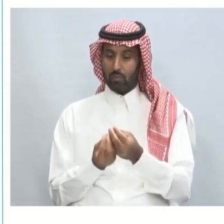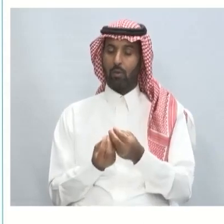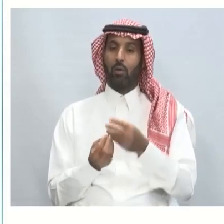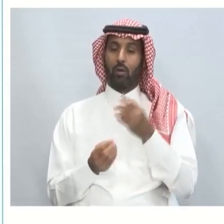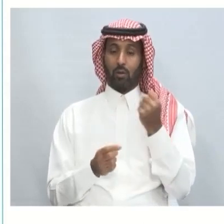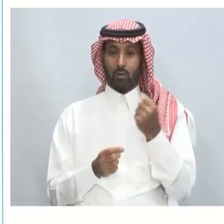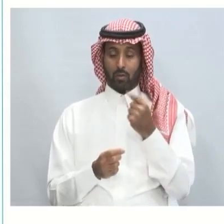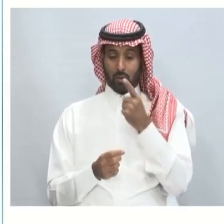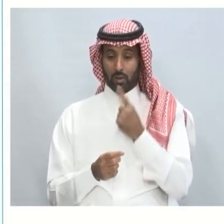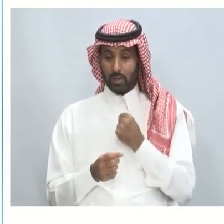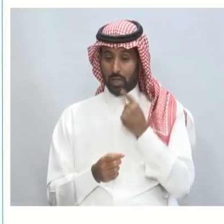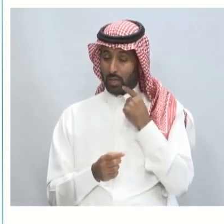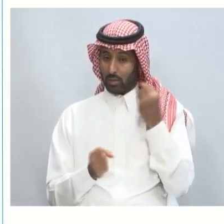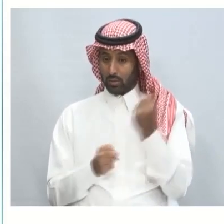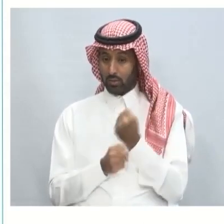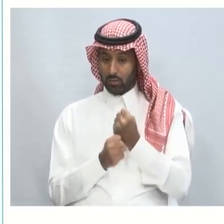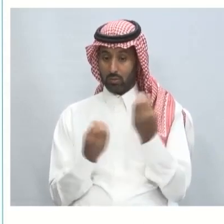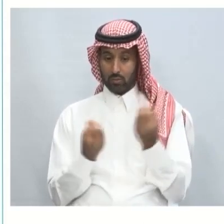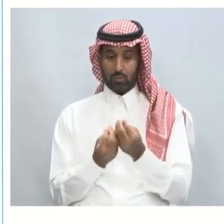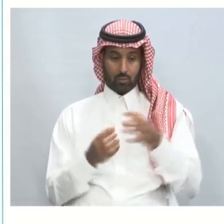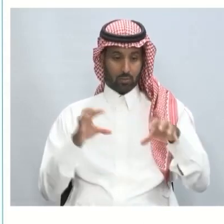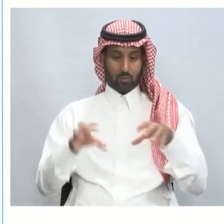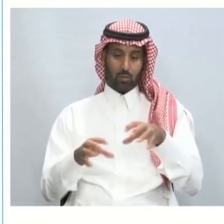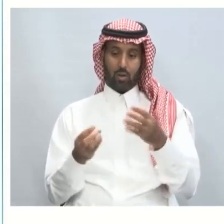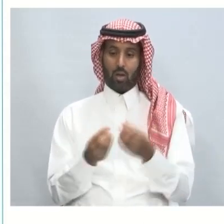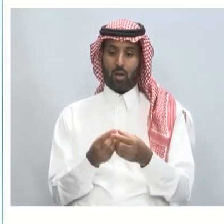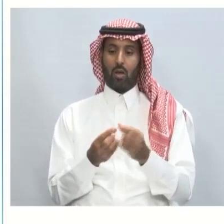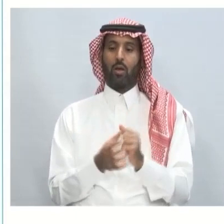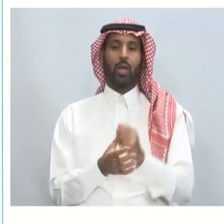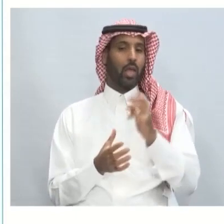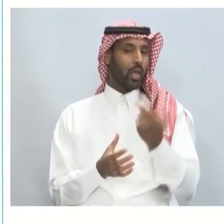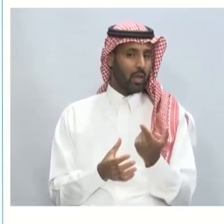or requires group work. So he wants to know